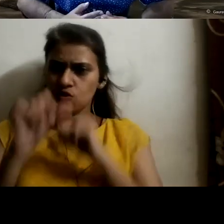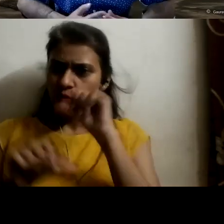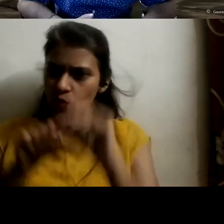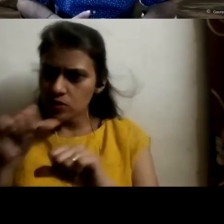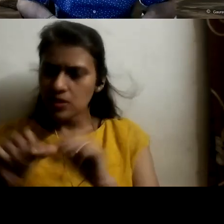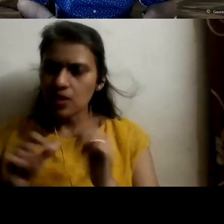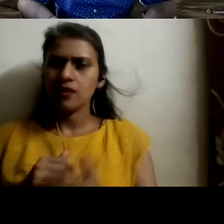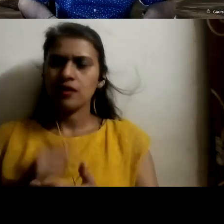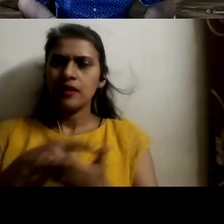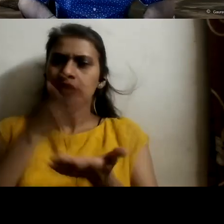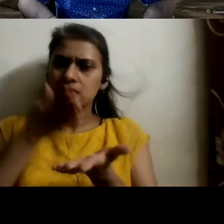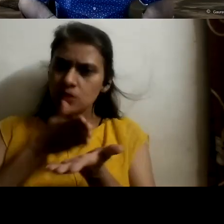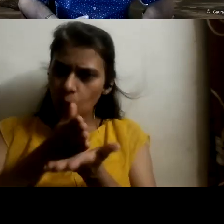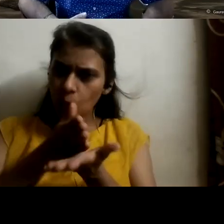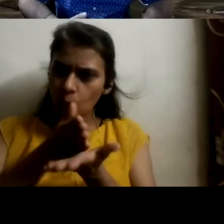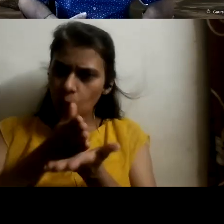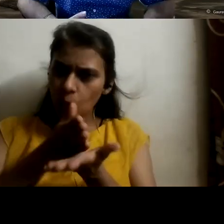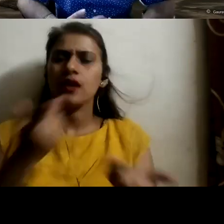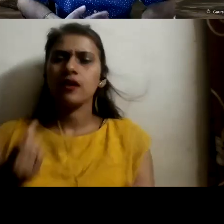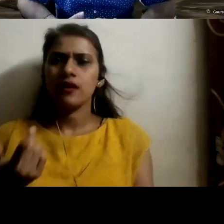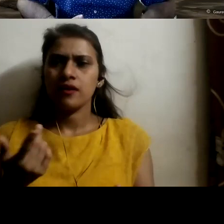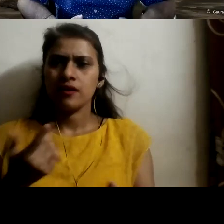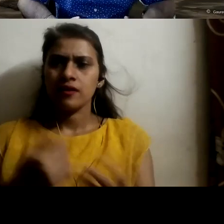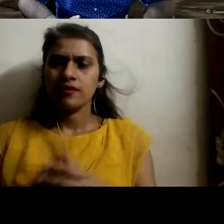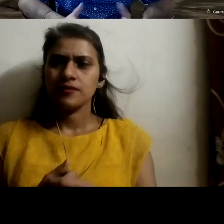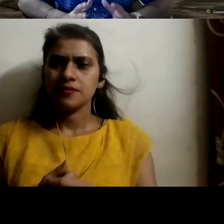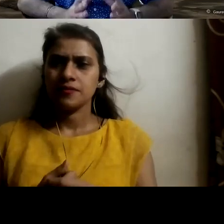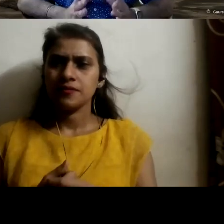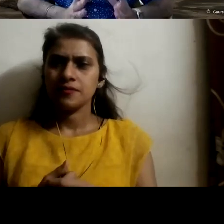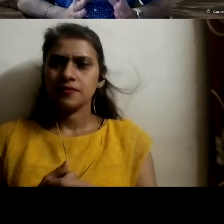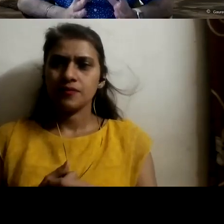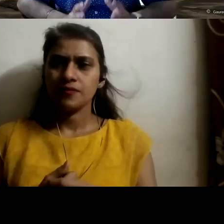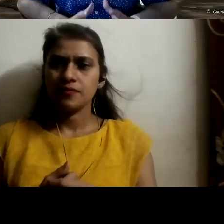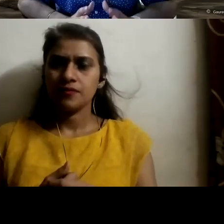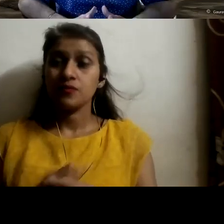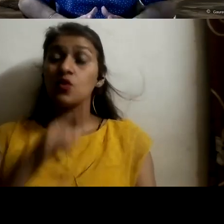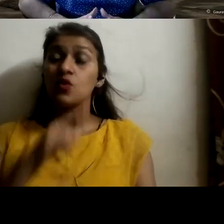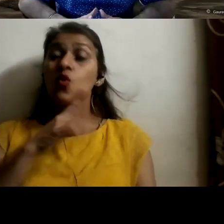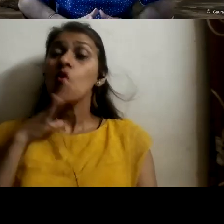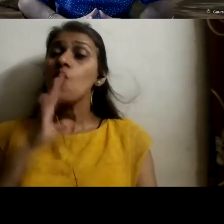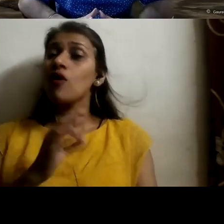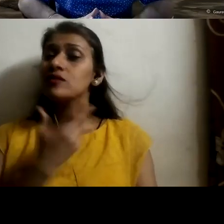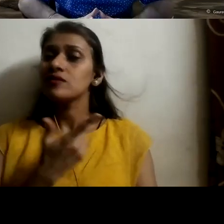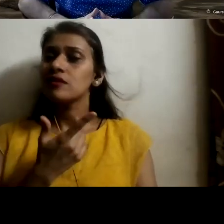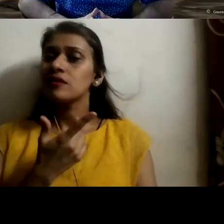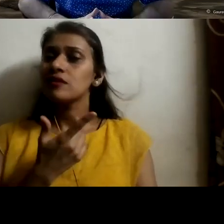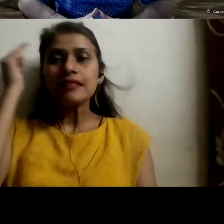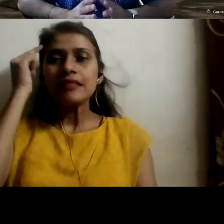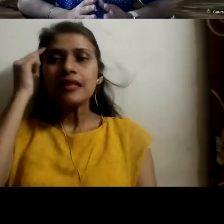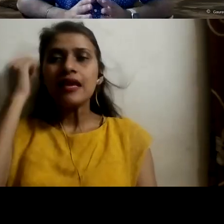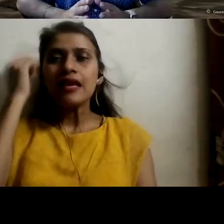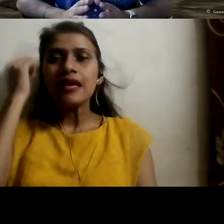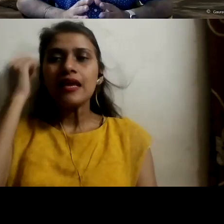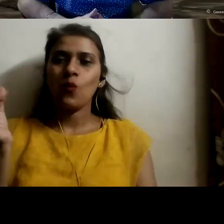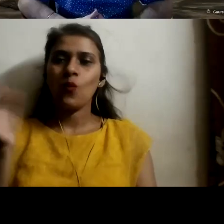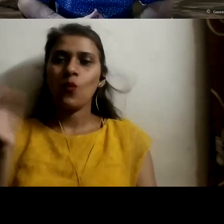a method, and is basically a way of thinking which